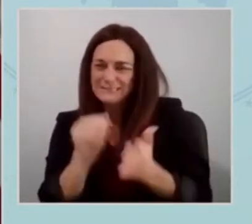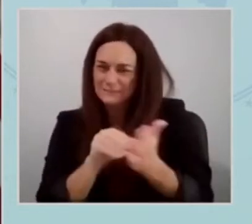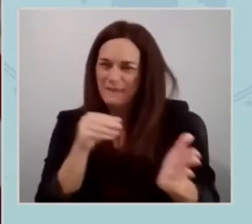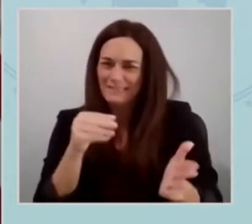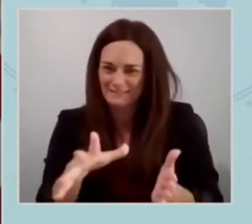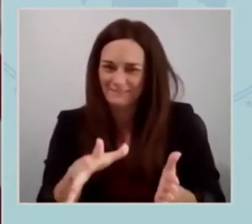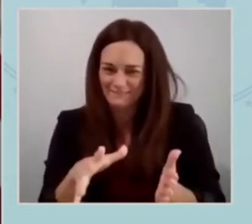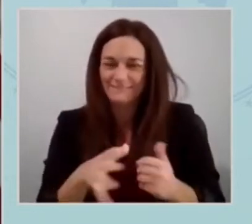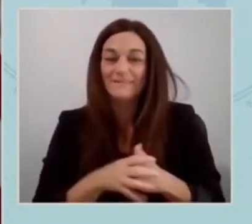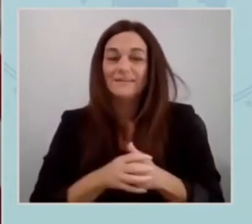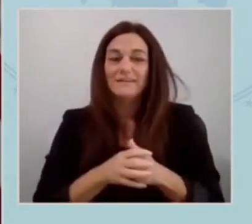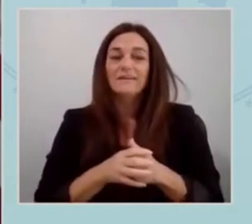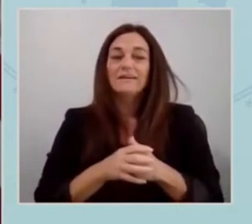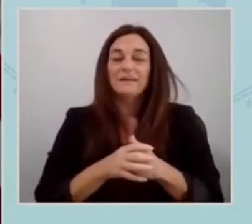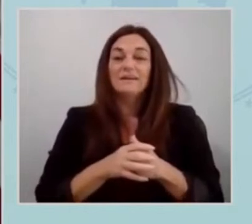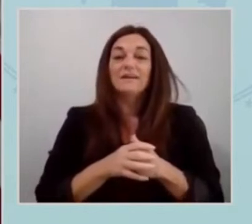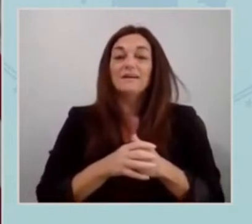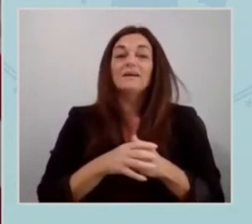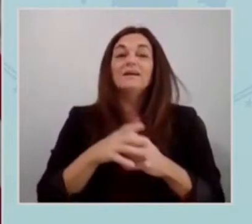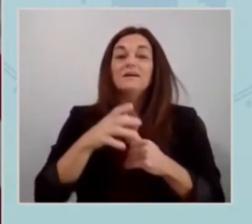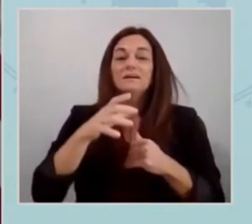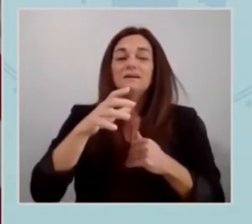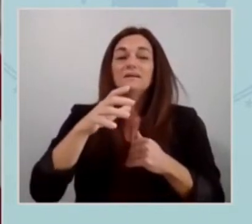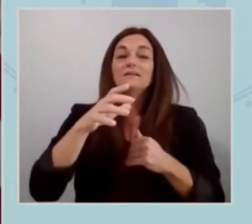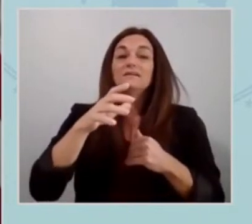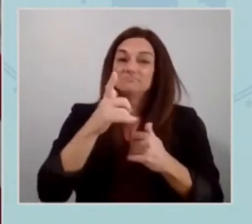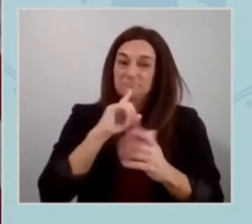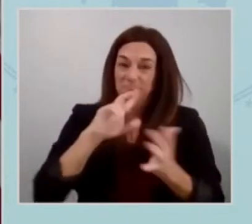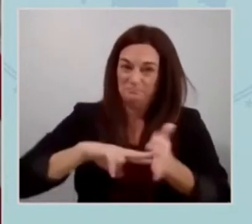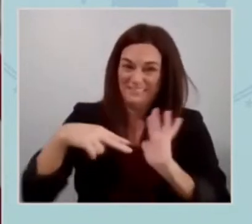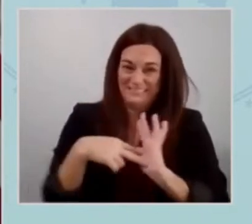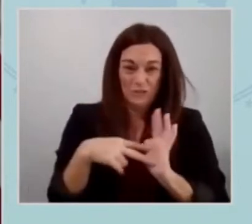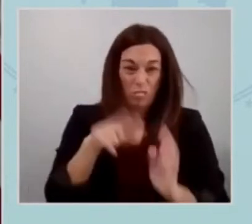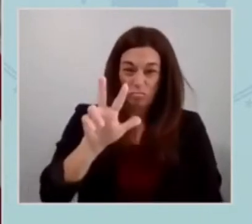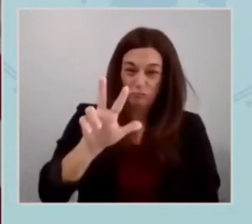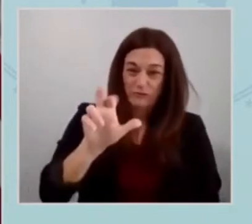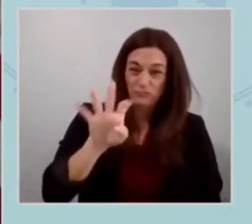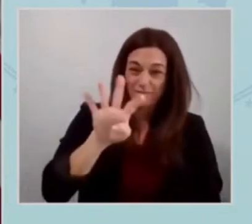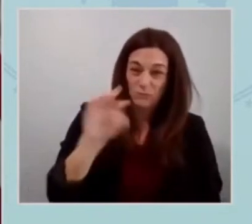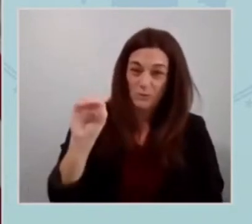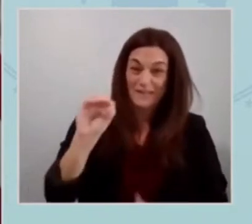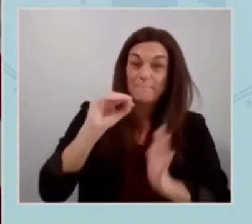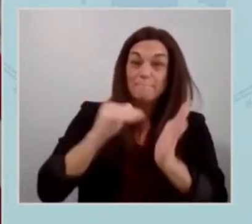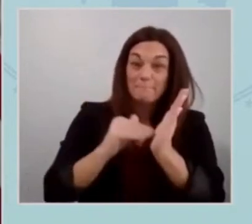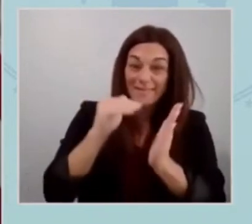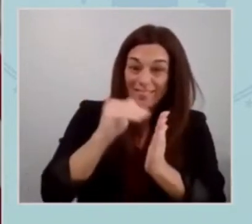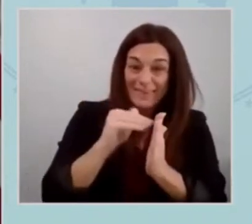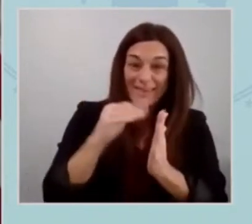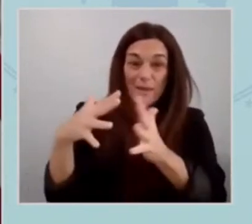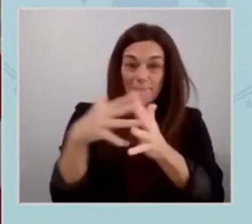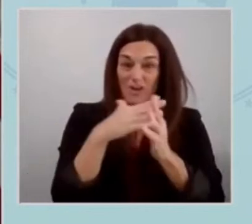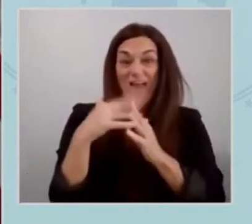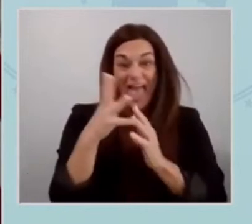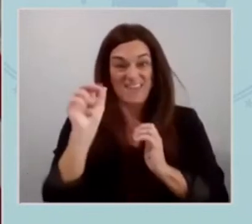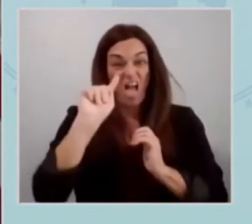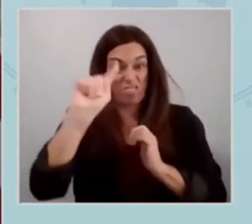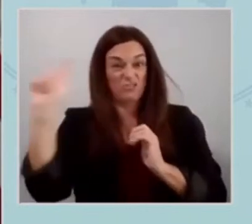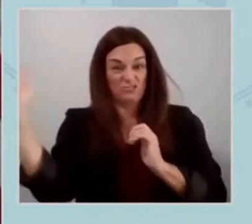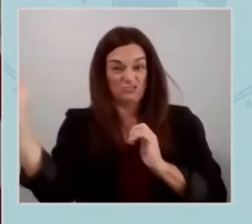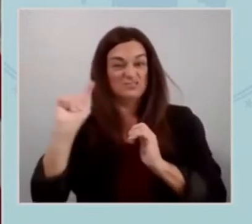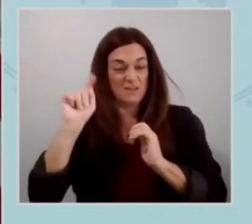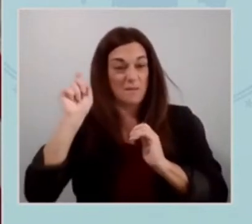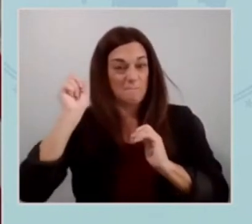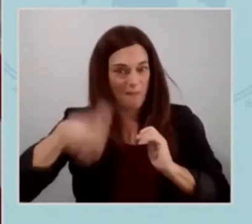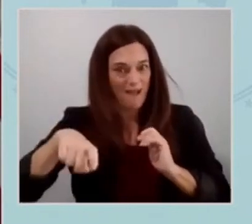vaccination. That's a really expensive proposition. We're talking about having to make sure over